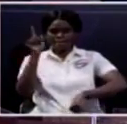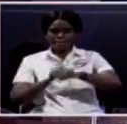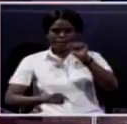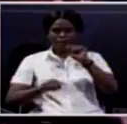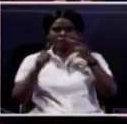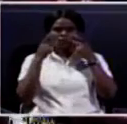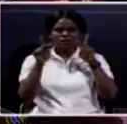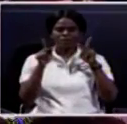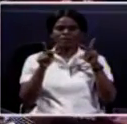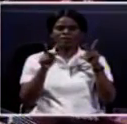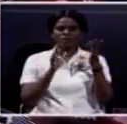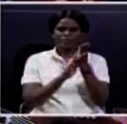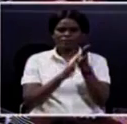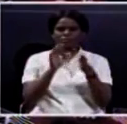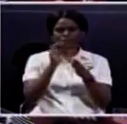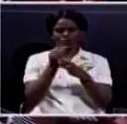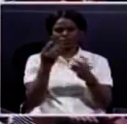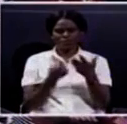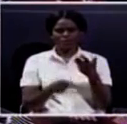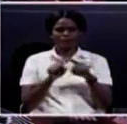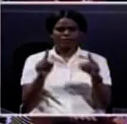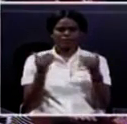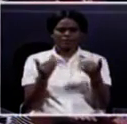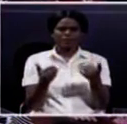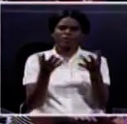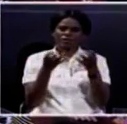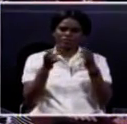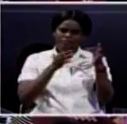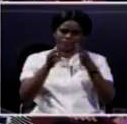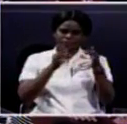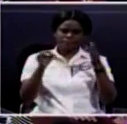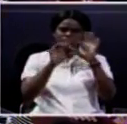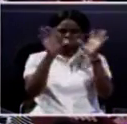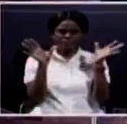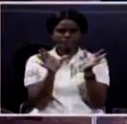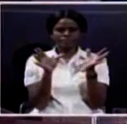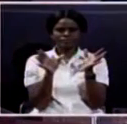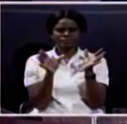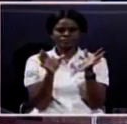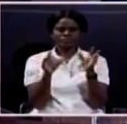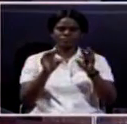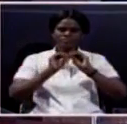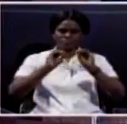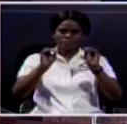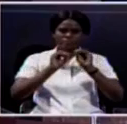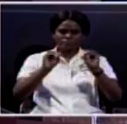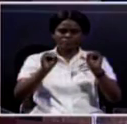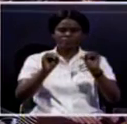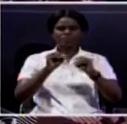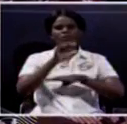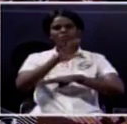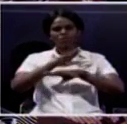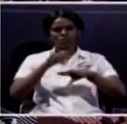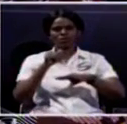Correct. Yeah. But now, I want to be very, very frank. You know, teaching is a calling.